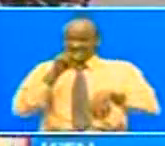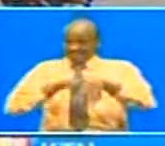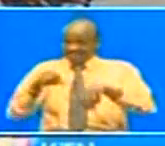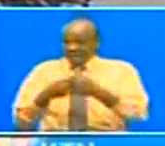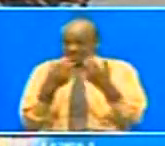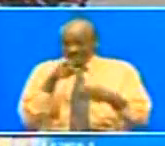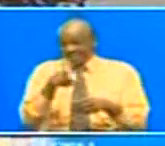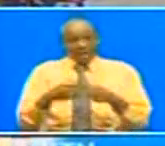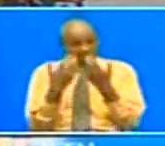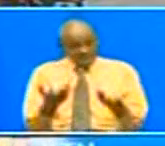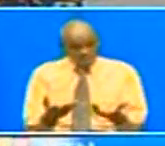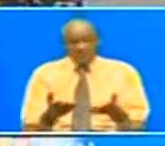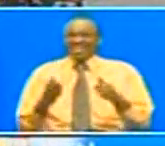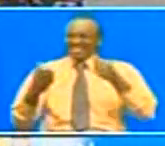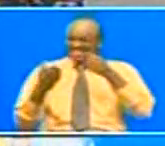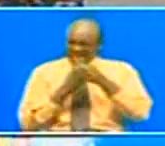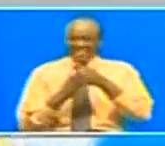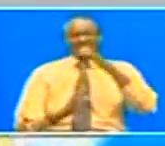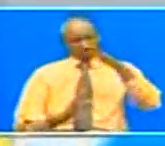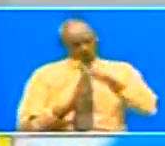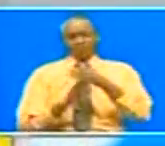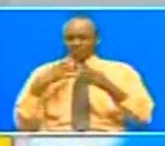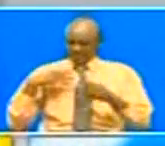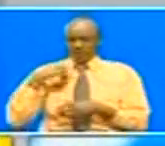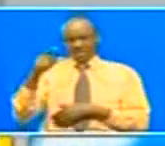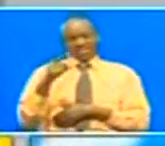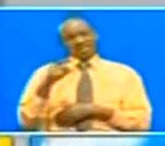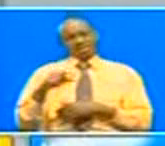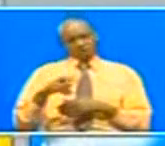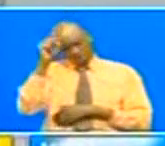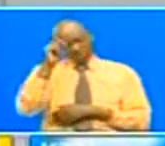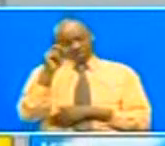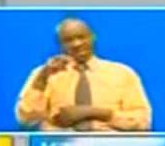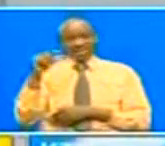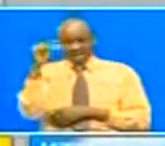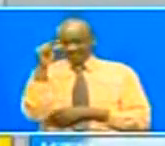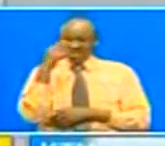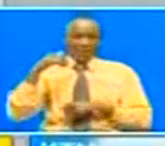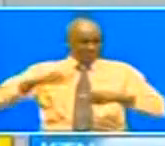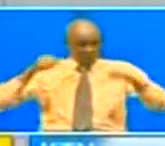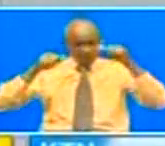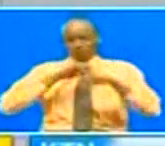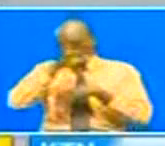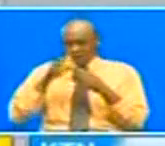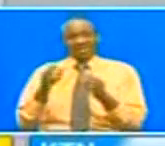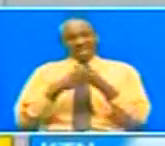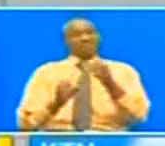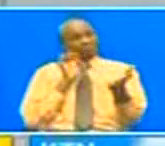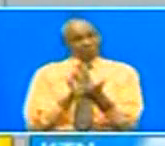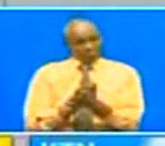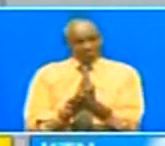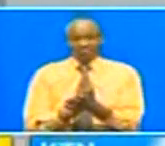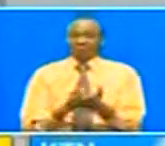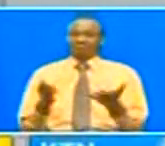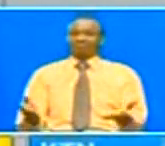of nine top security and administration chiefs, among them the Northeastern Regional Coordinator Ernest Munyi, the Garissa